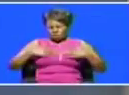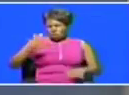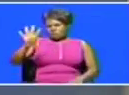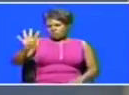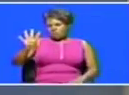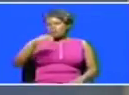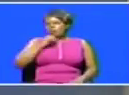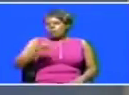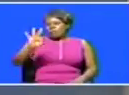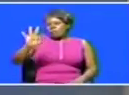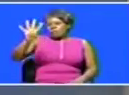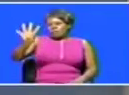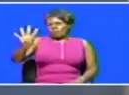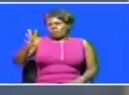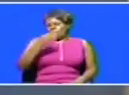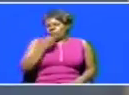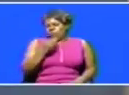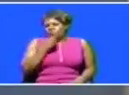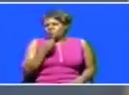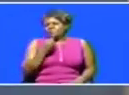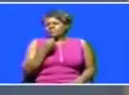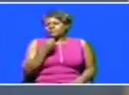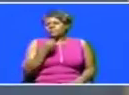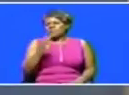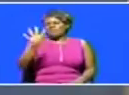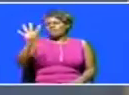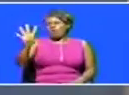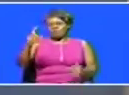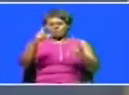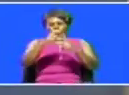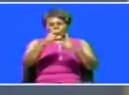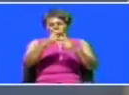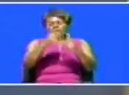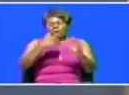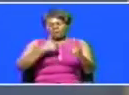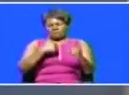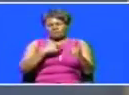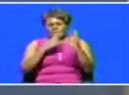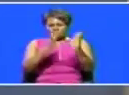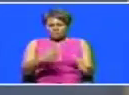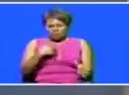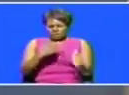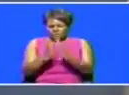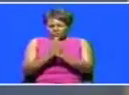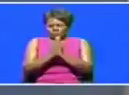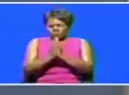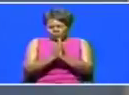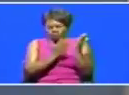is 34-year-old George Ombuju with four bullets in his left thigh. Rashid Ronald has that story for us.